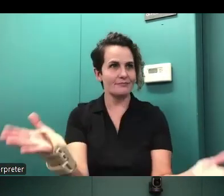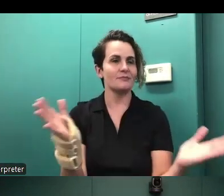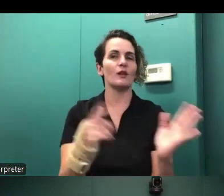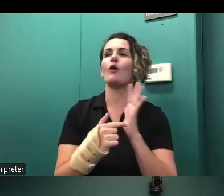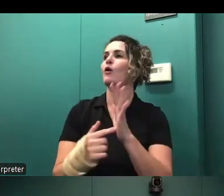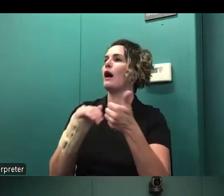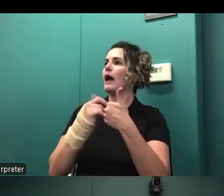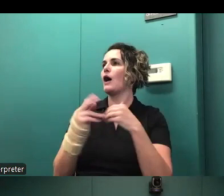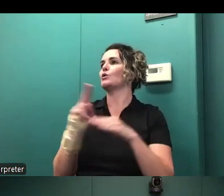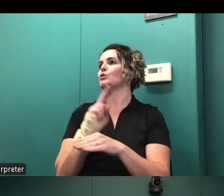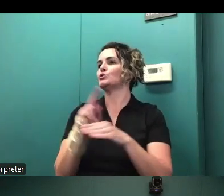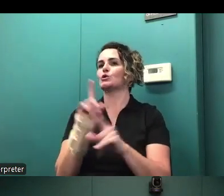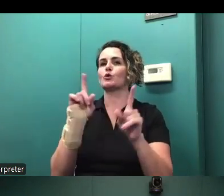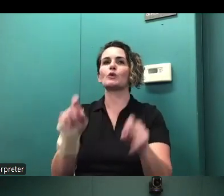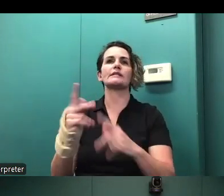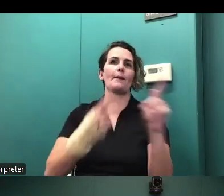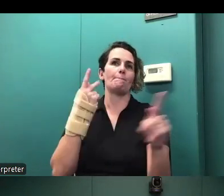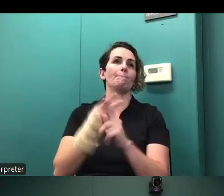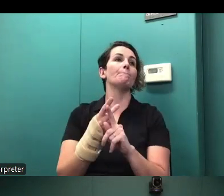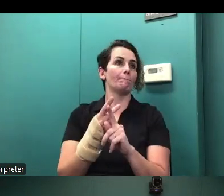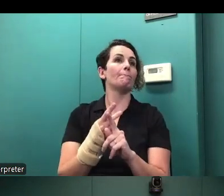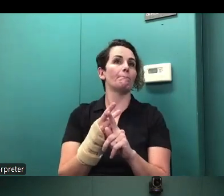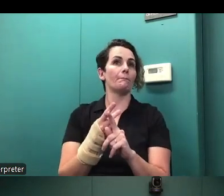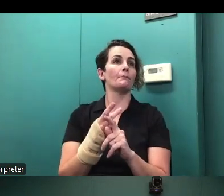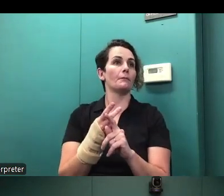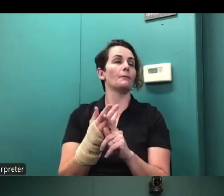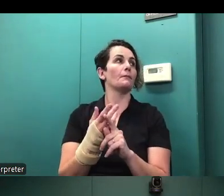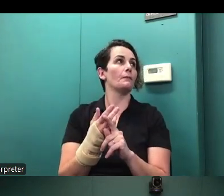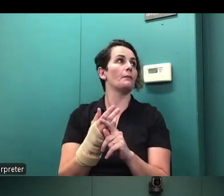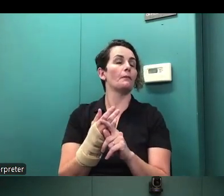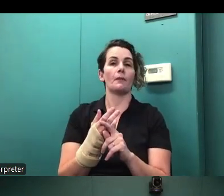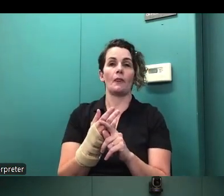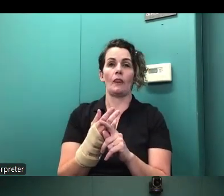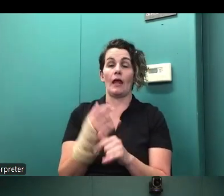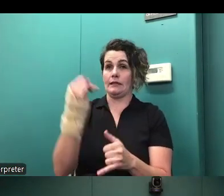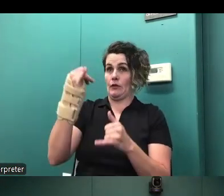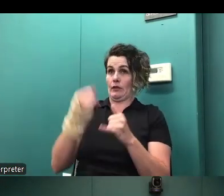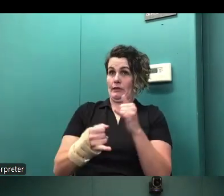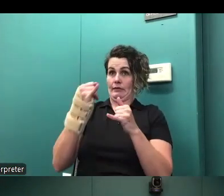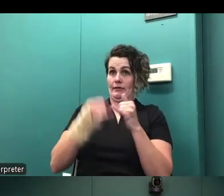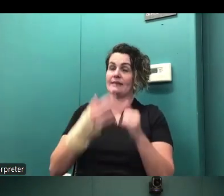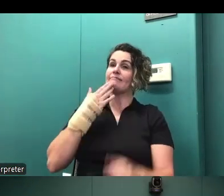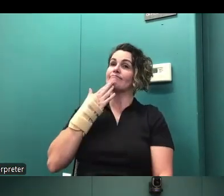to show you how to use the question types. So that's what we've done. And then the last is